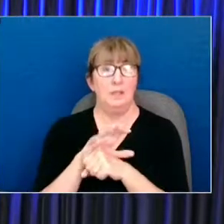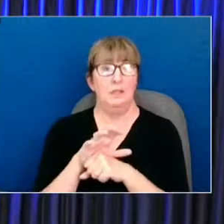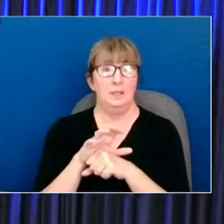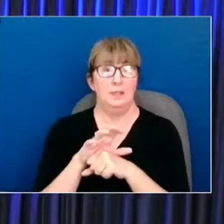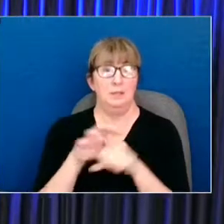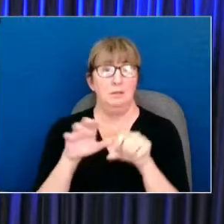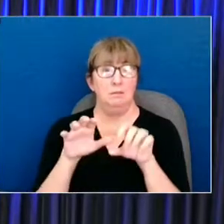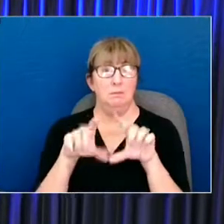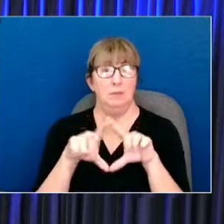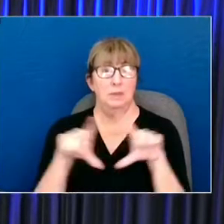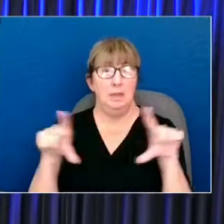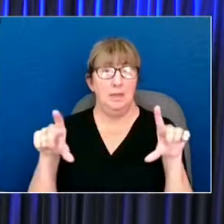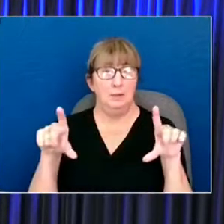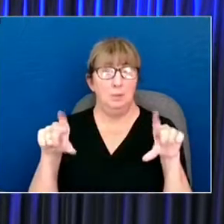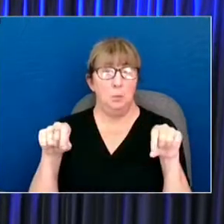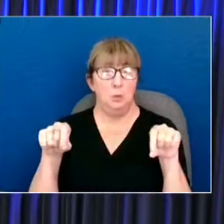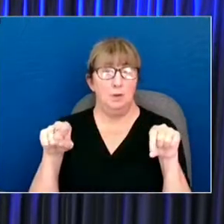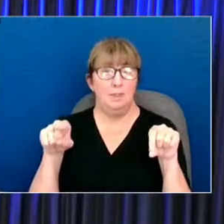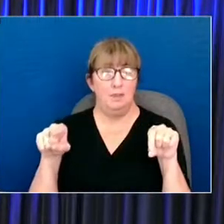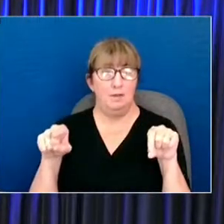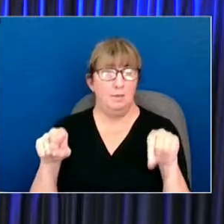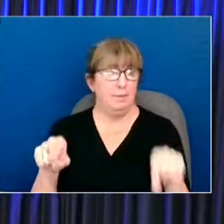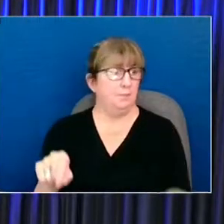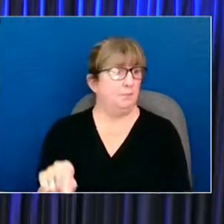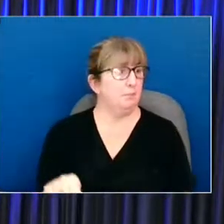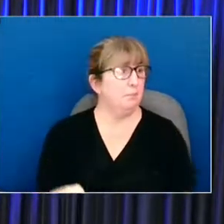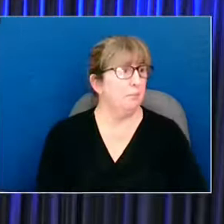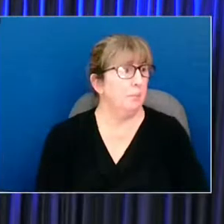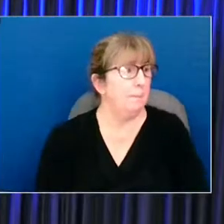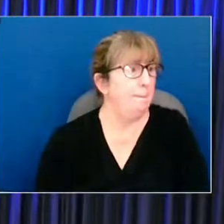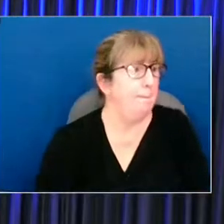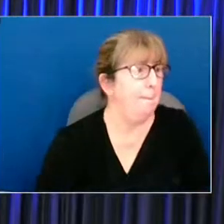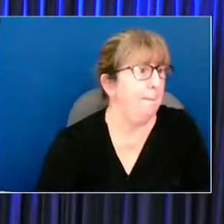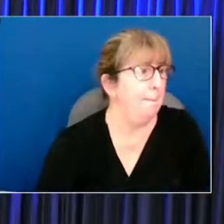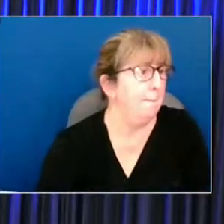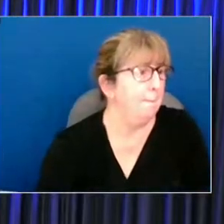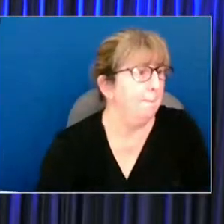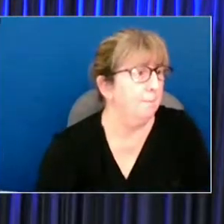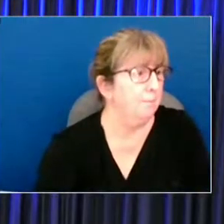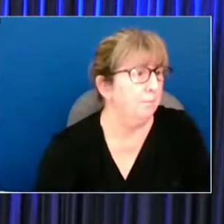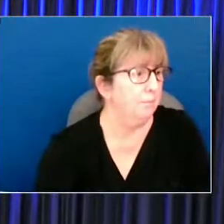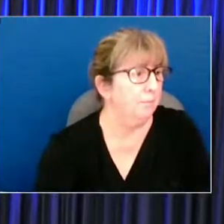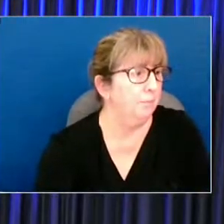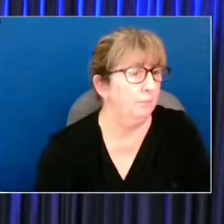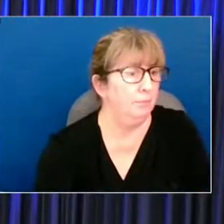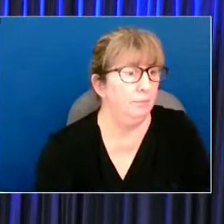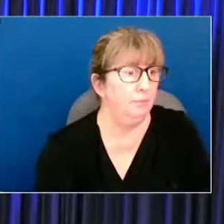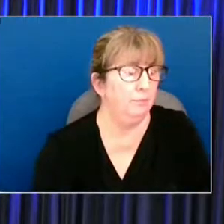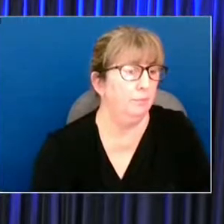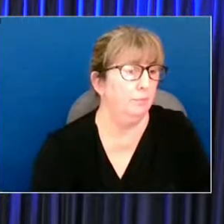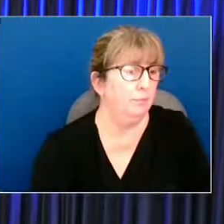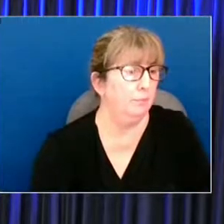Molly, do you have that link? Would you like to? Can you send that to me first? 'Cause I don't have that. Sure, let me send that to her.